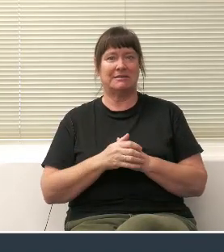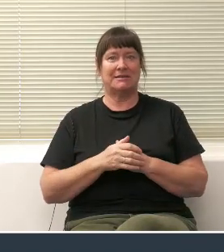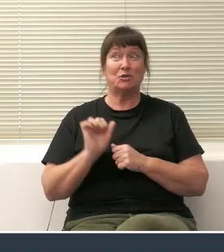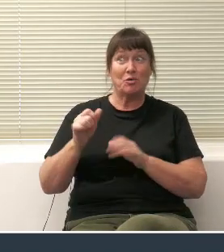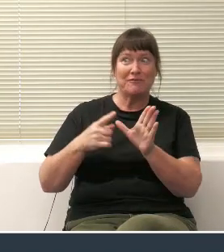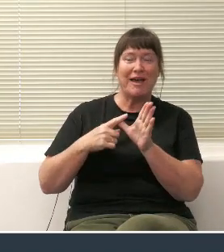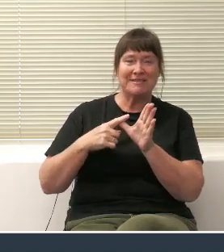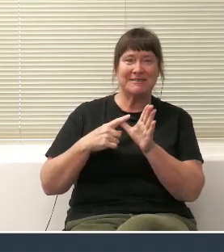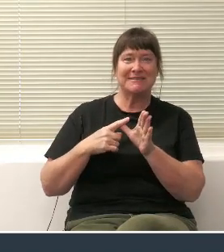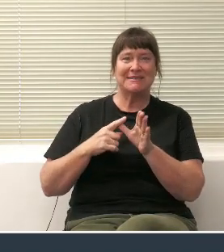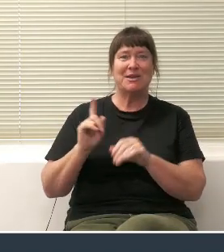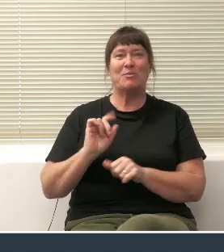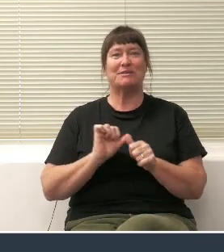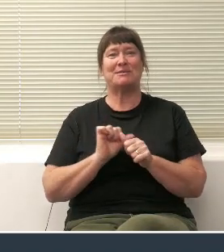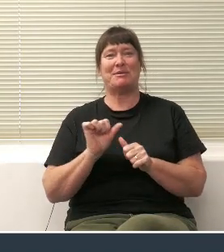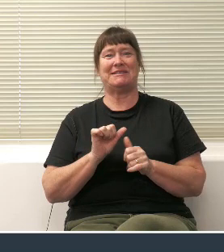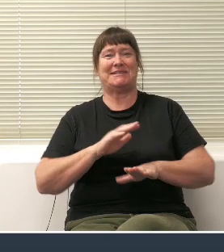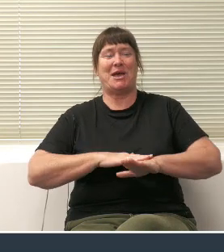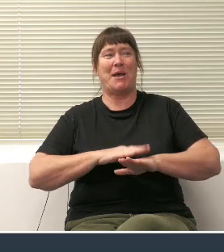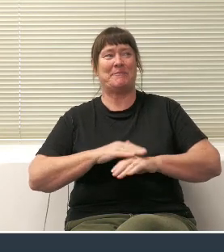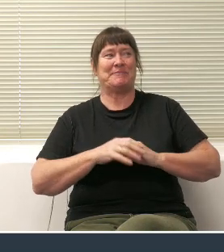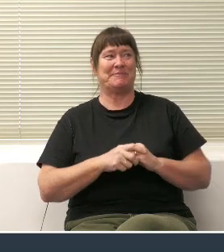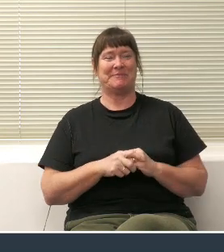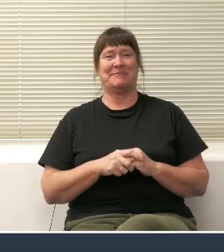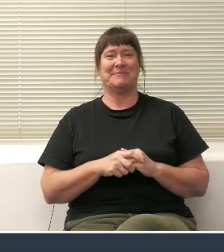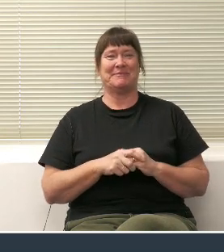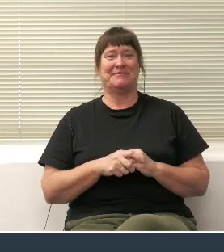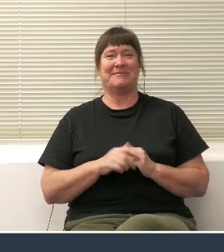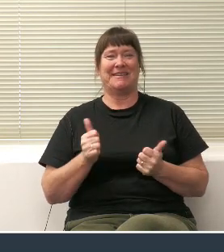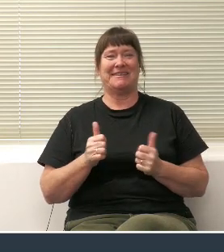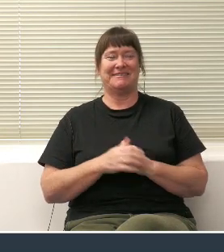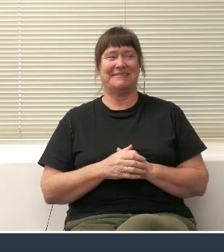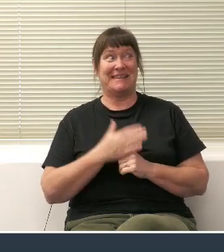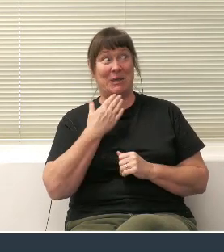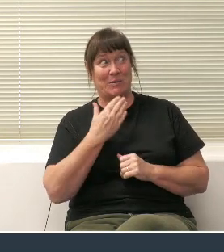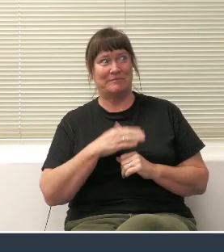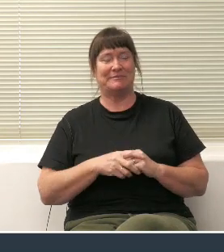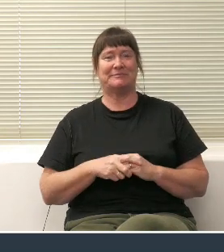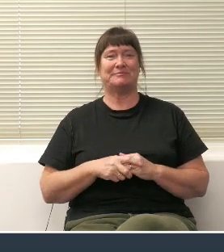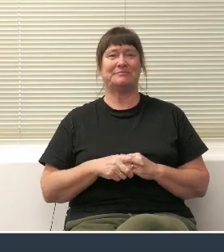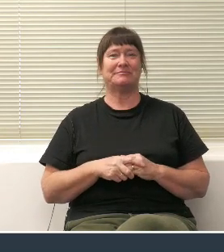your advice on what you think would be an appropriate time frame to come back to us. Thank you.